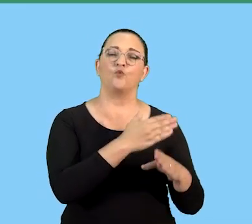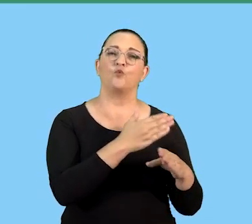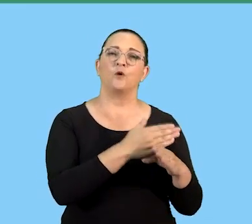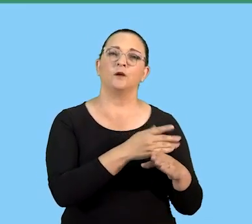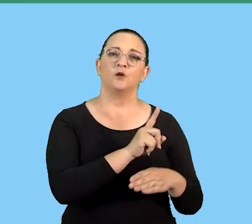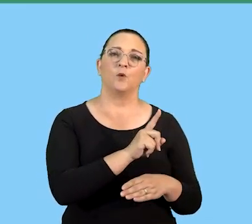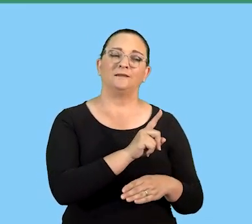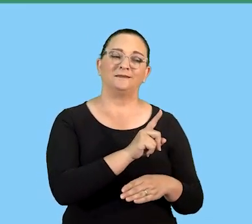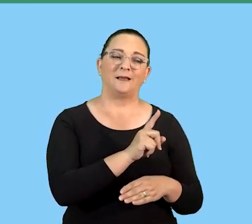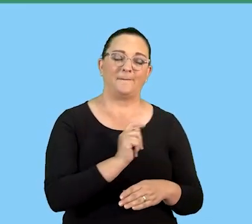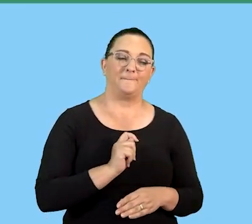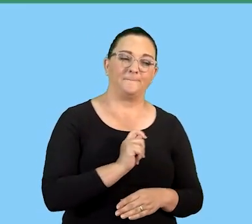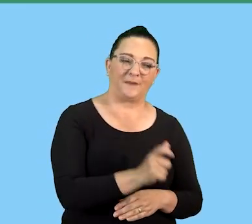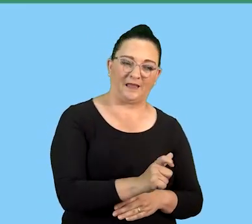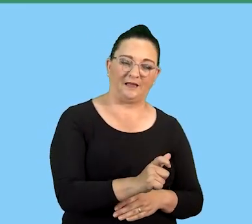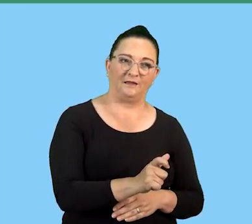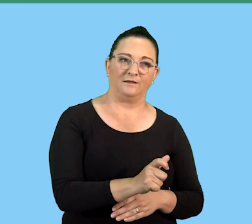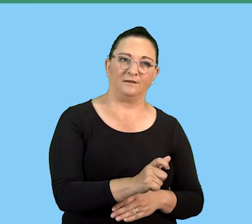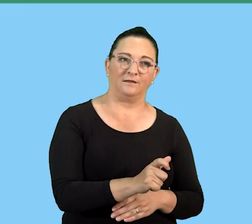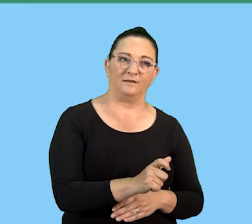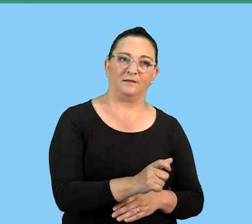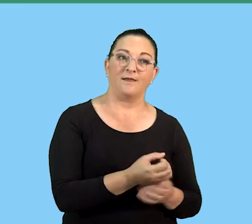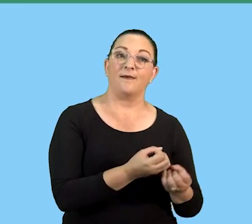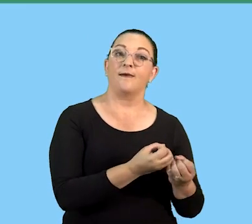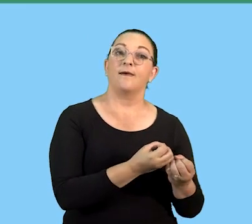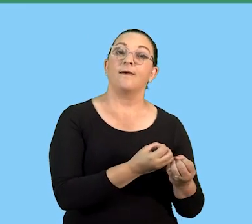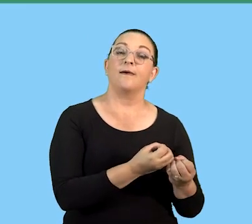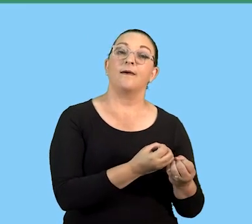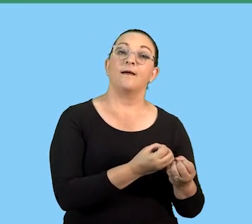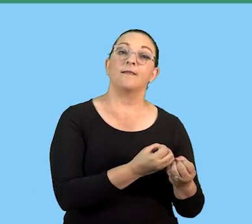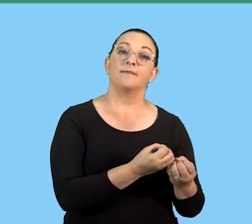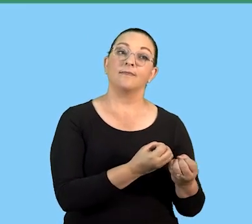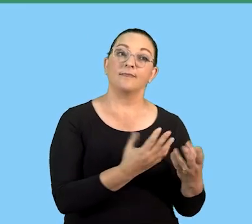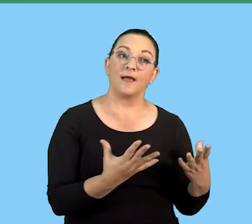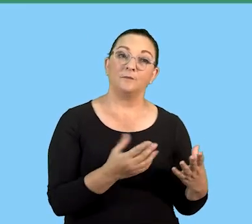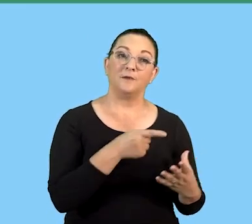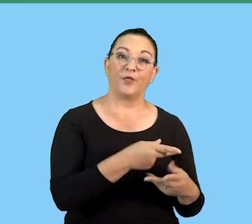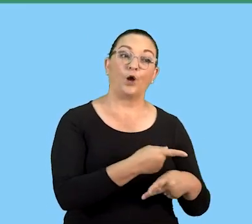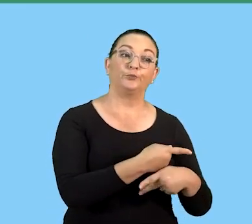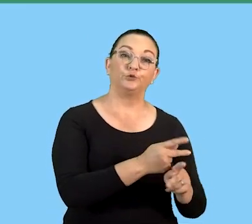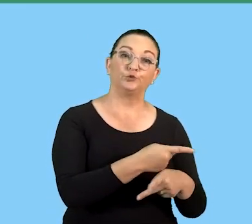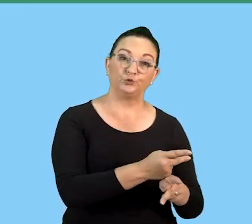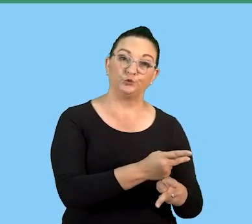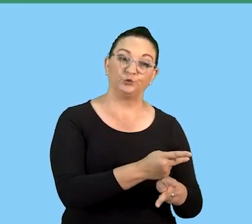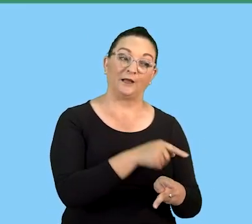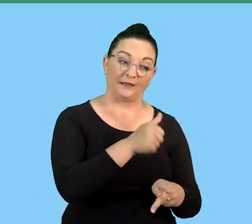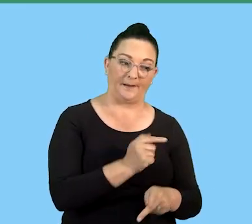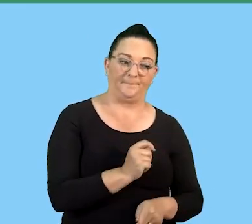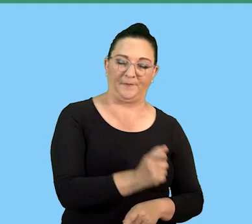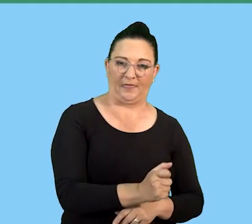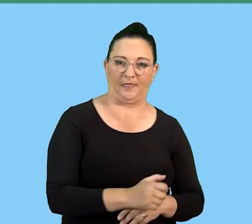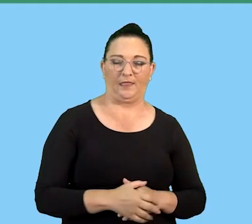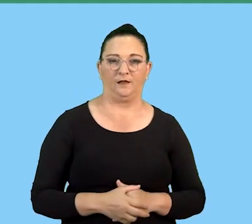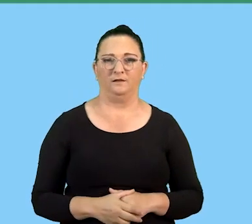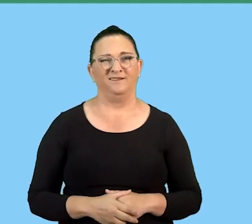are paid according to the number of items that they have produced. Now